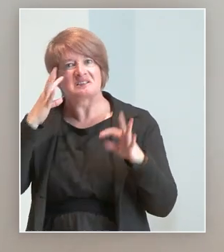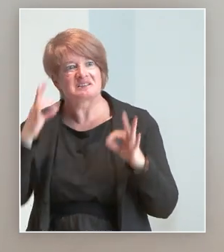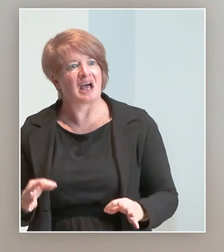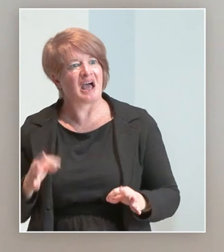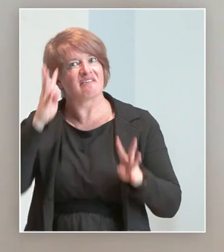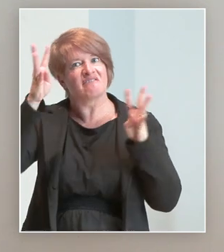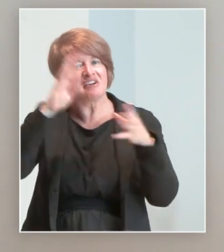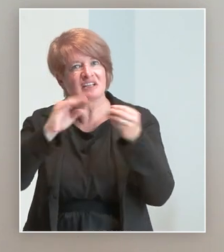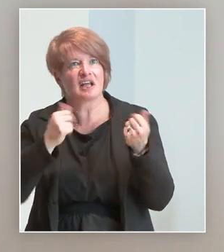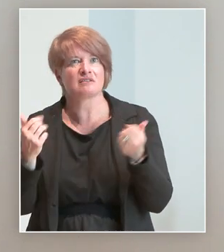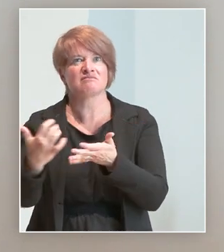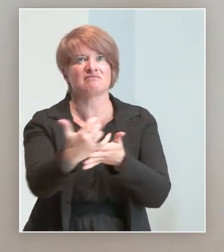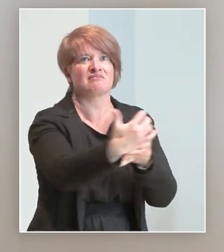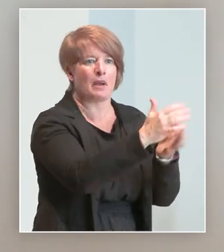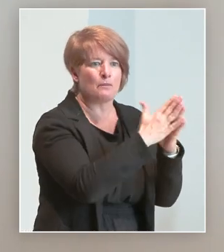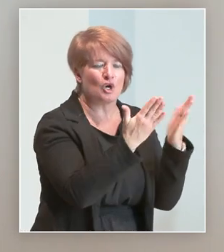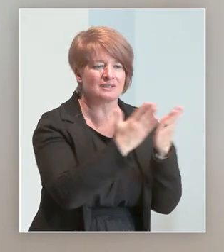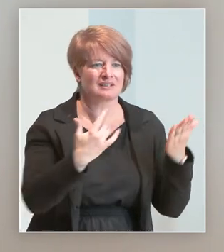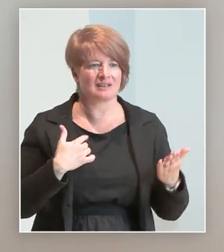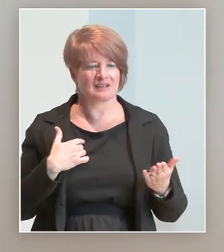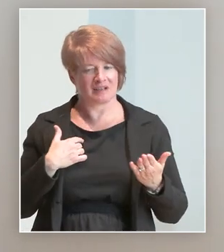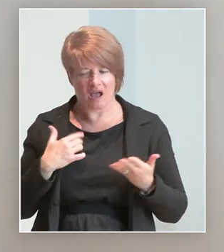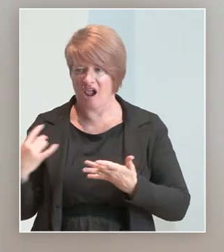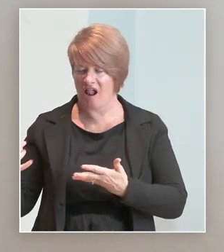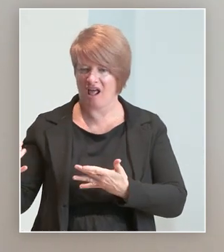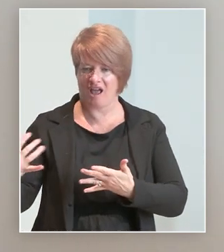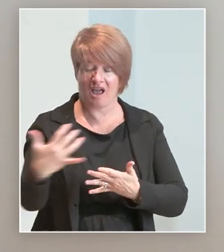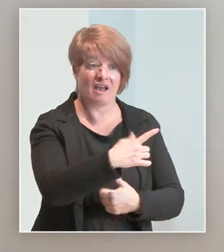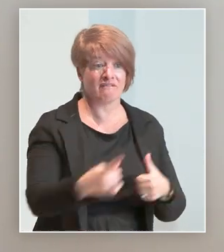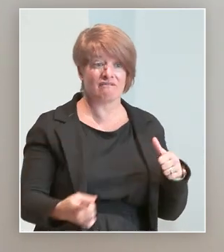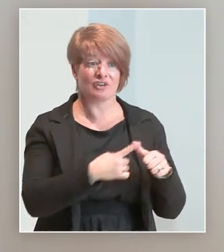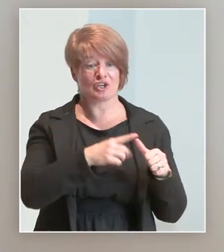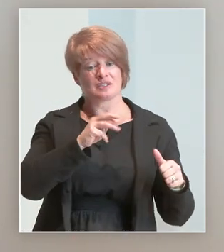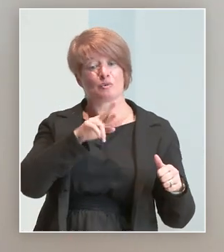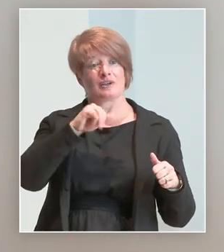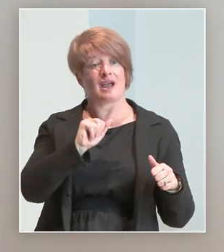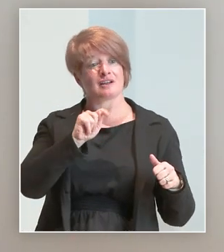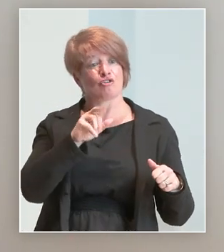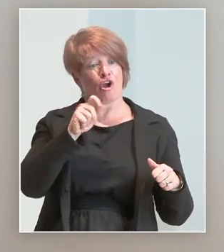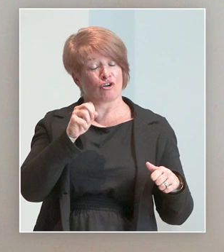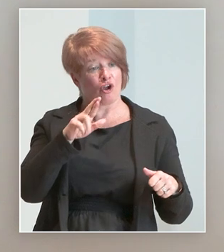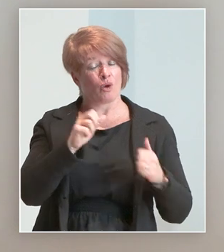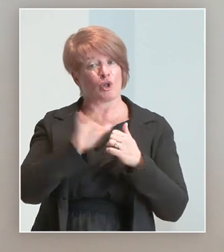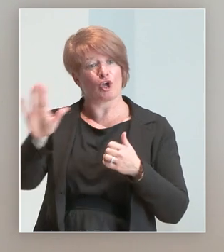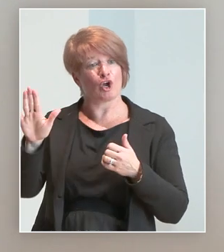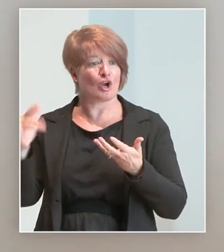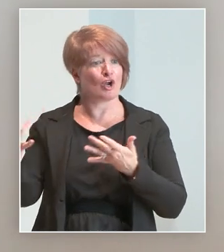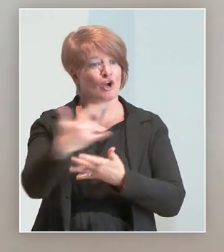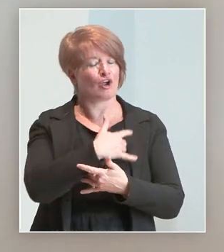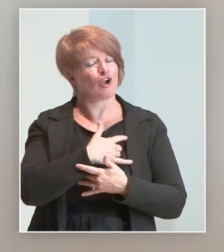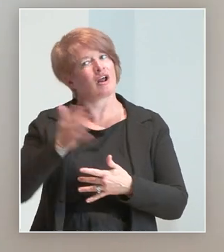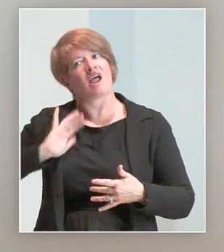tales as I could. That is how I met them. First, it was Maria Tartar with her edited collection of classic